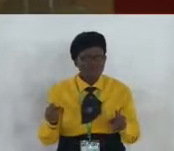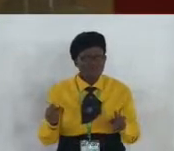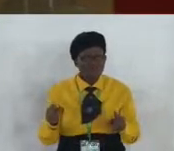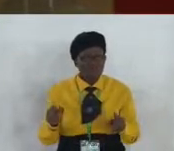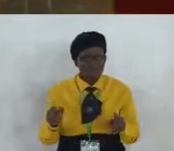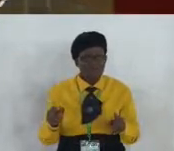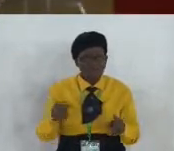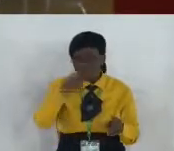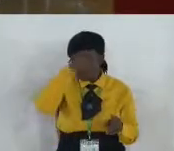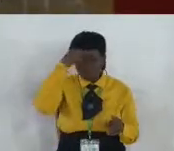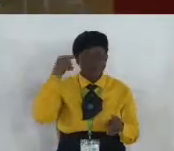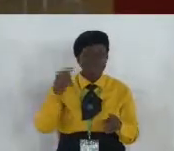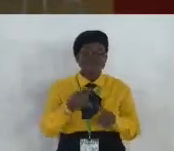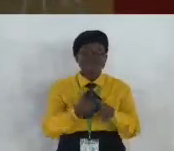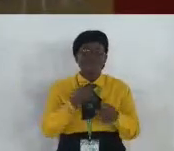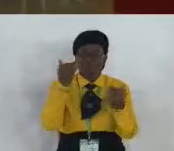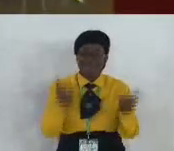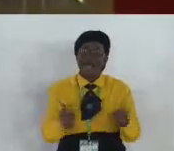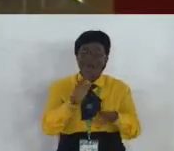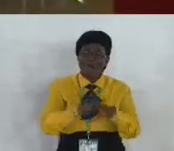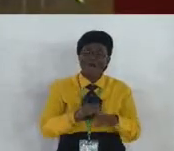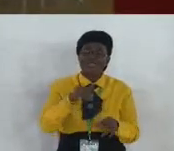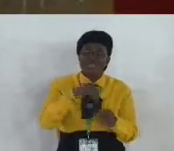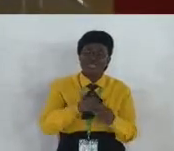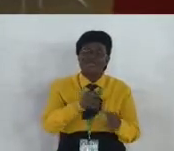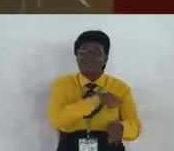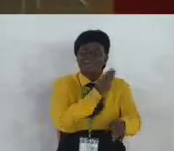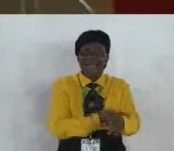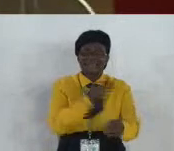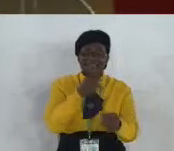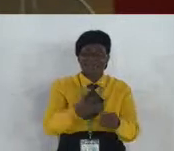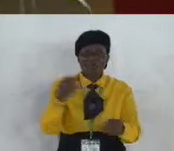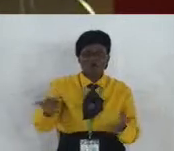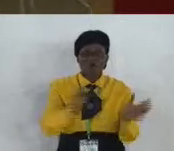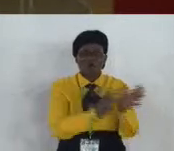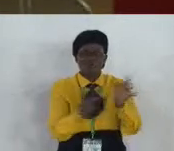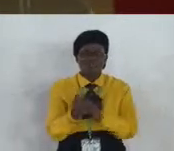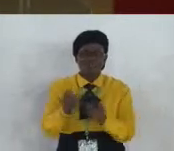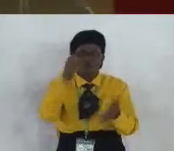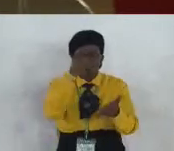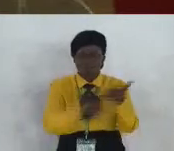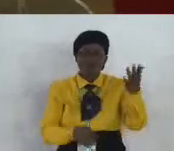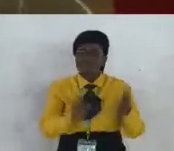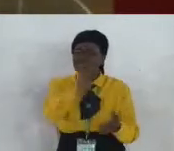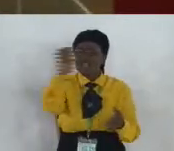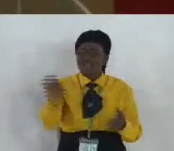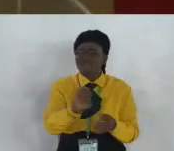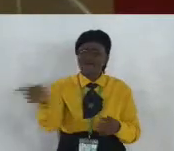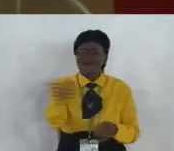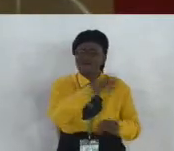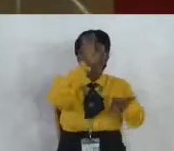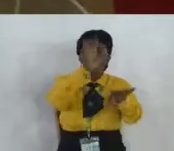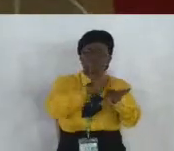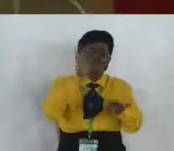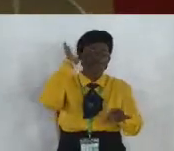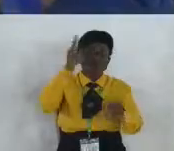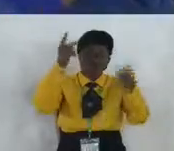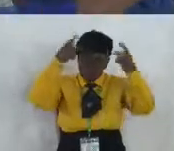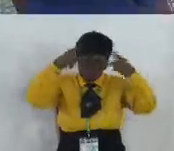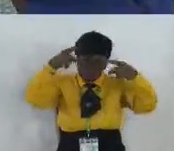Because from now on, in the mighty name of Jesus, whatever you touch will